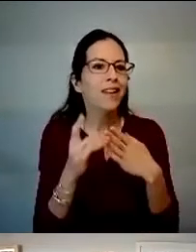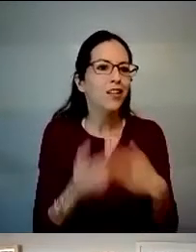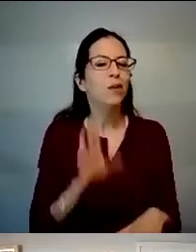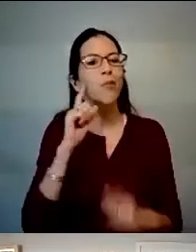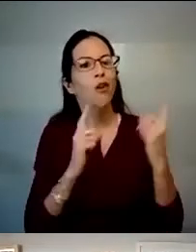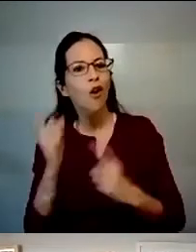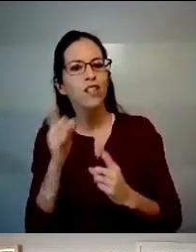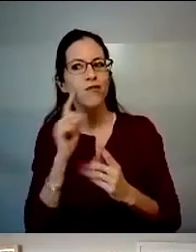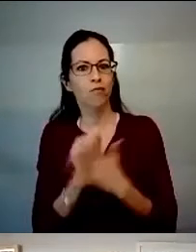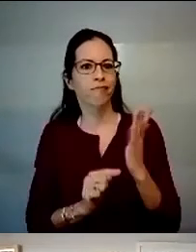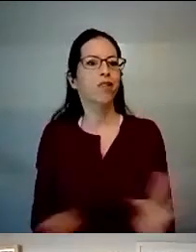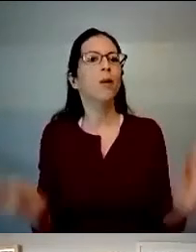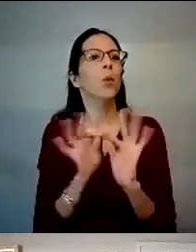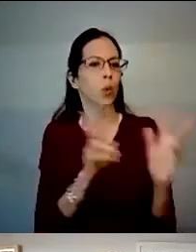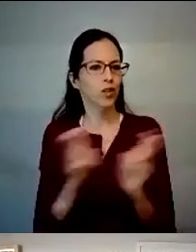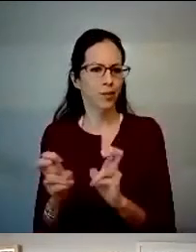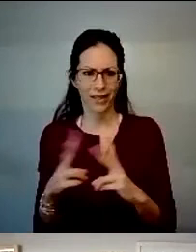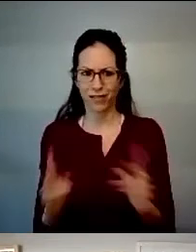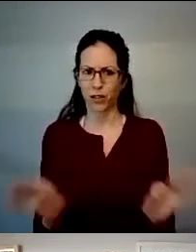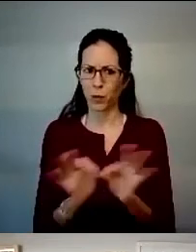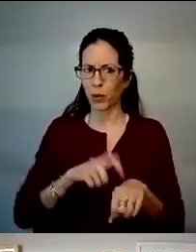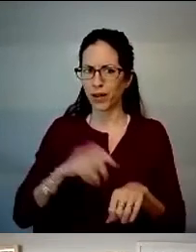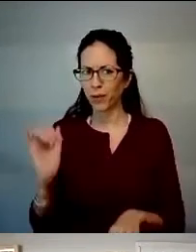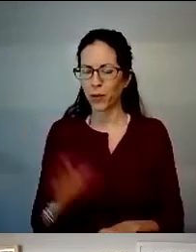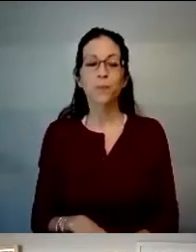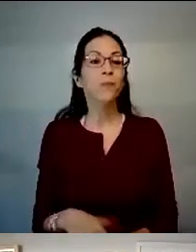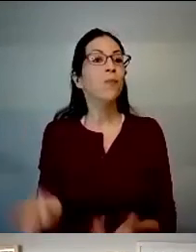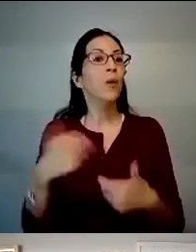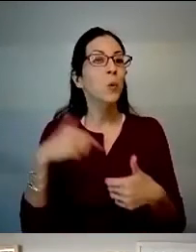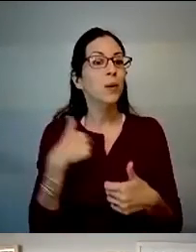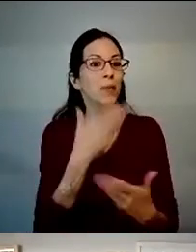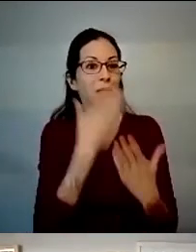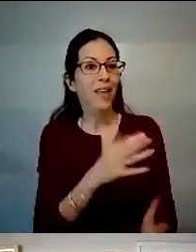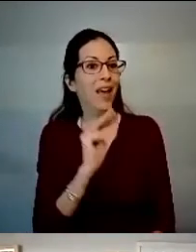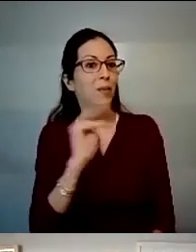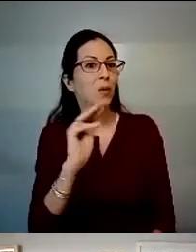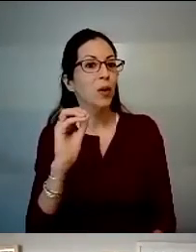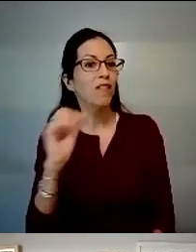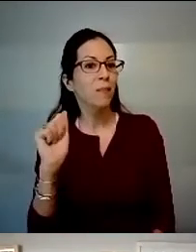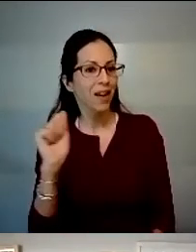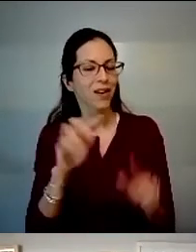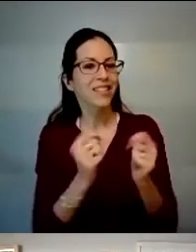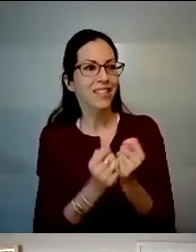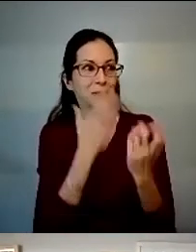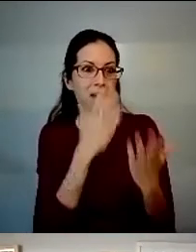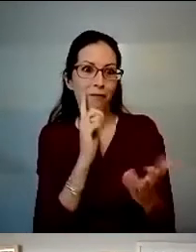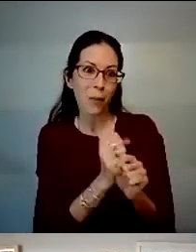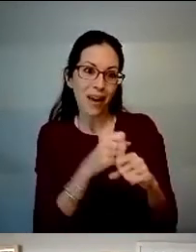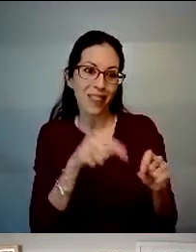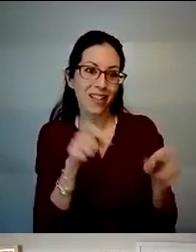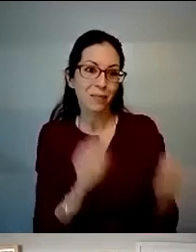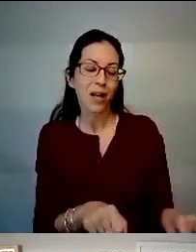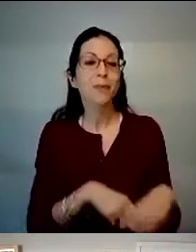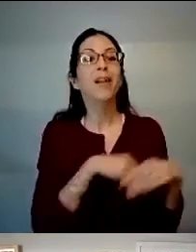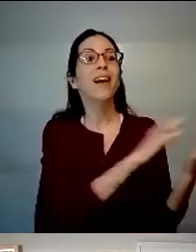me in thanking Mutual of America's team for making the series possible by a round of applause or clicking your reaction buttons